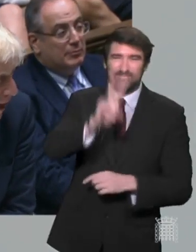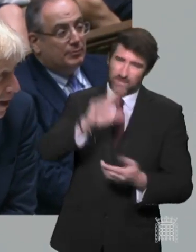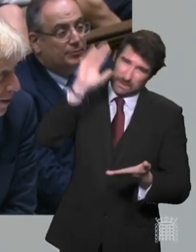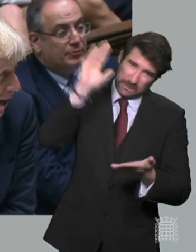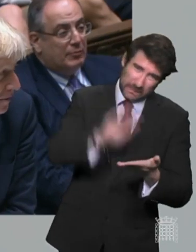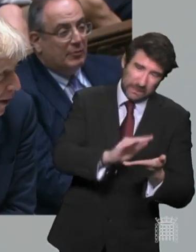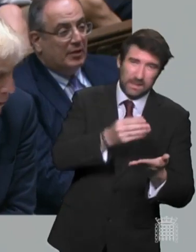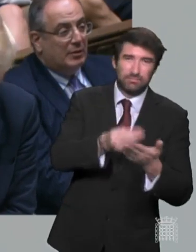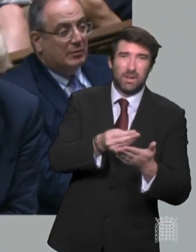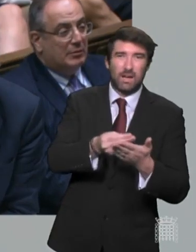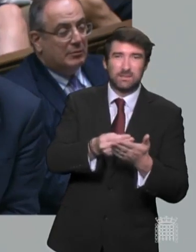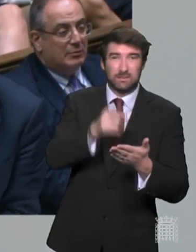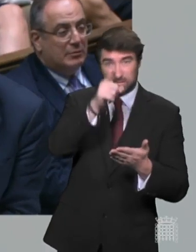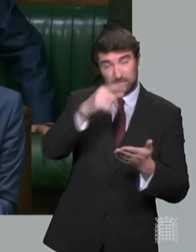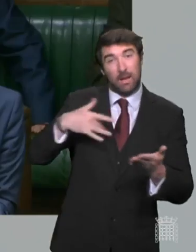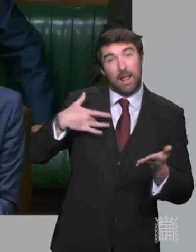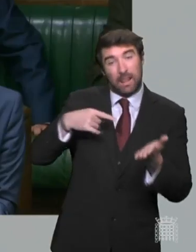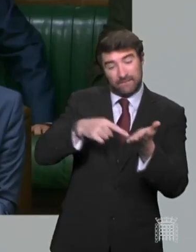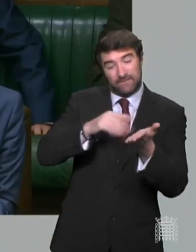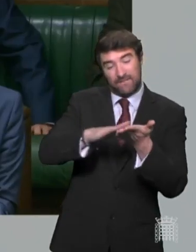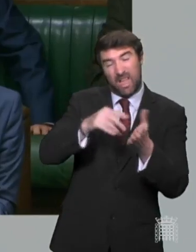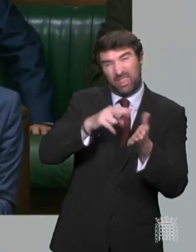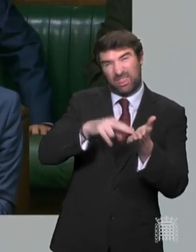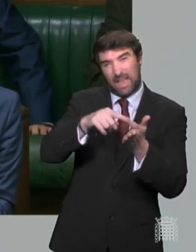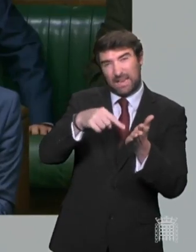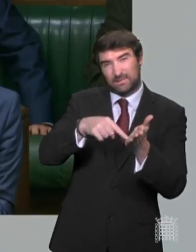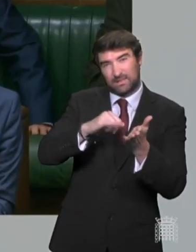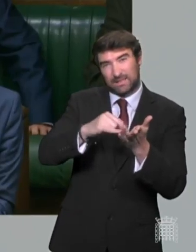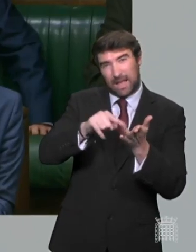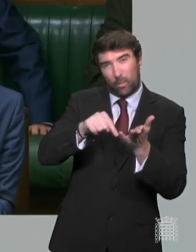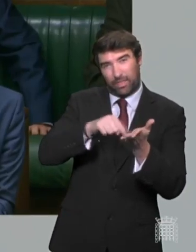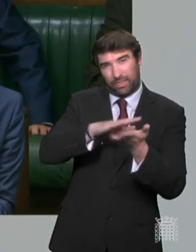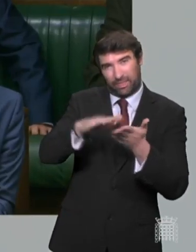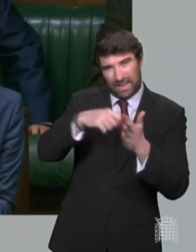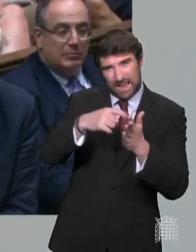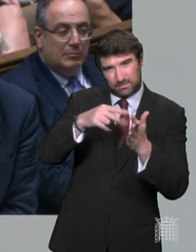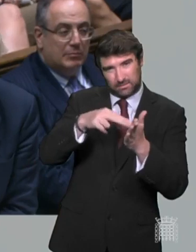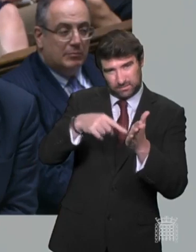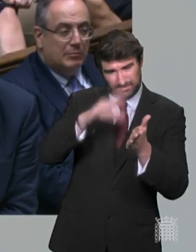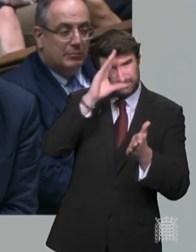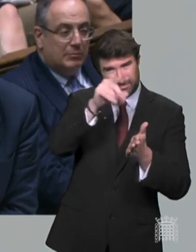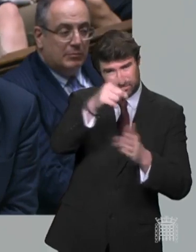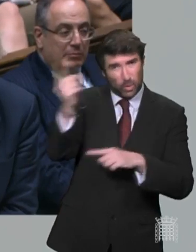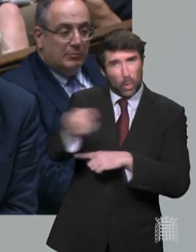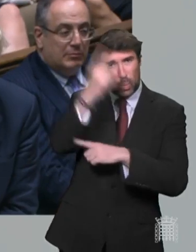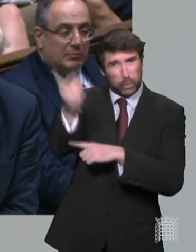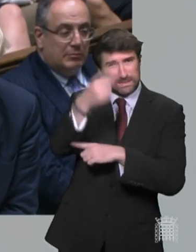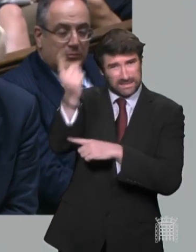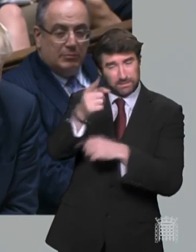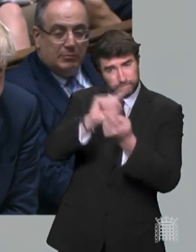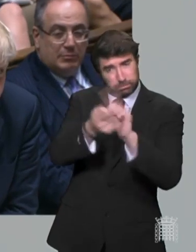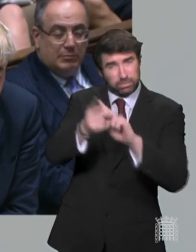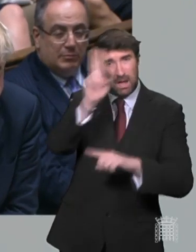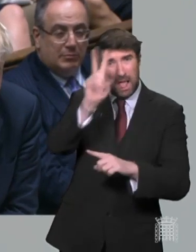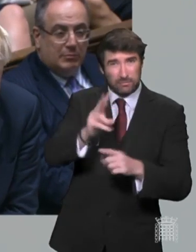of Thanet South, where they have huge opportunities. The cost of wind power in this country has fallen